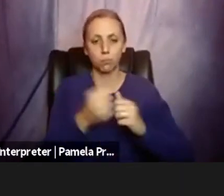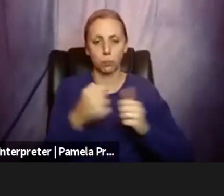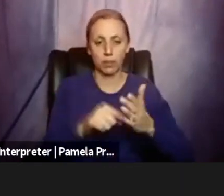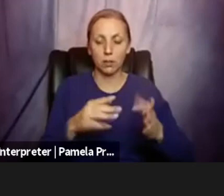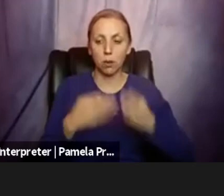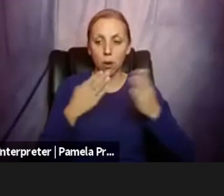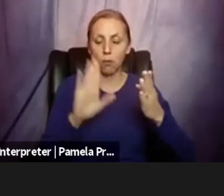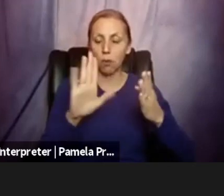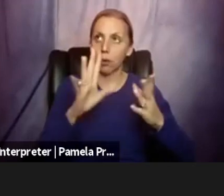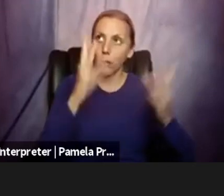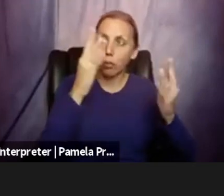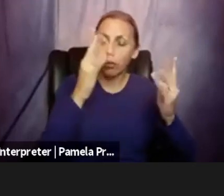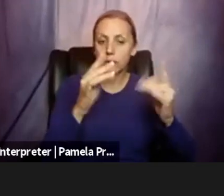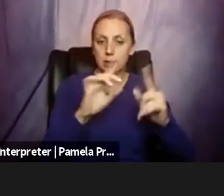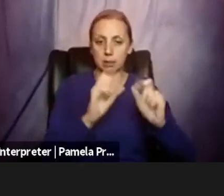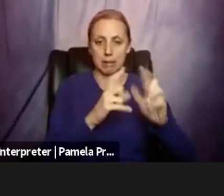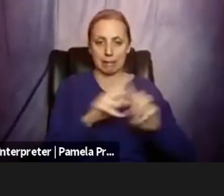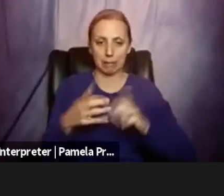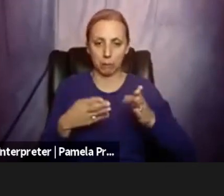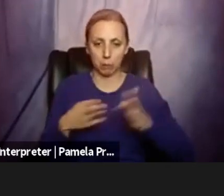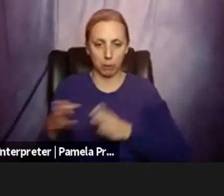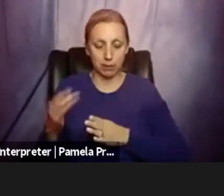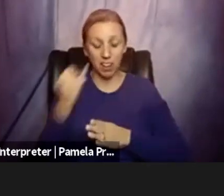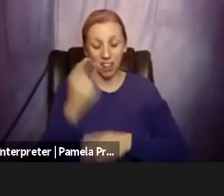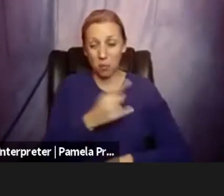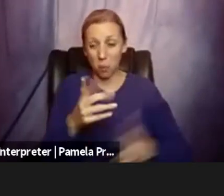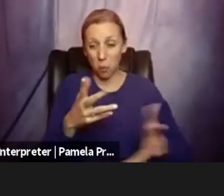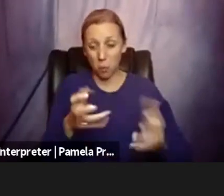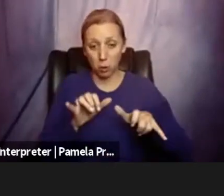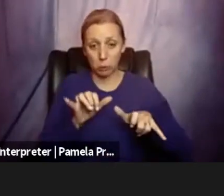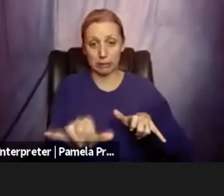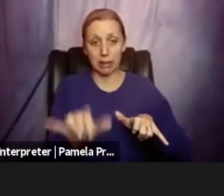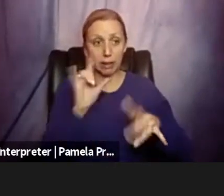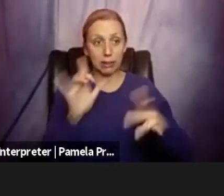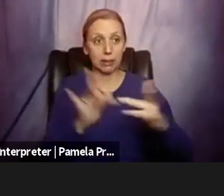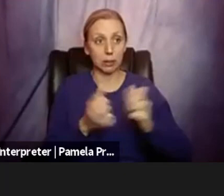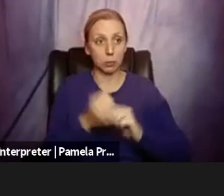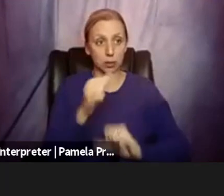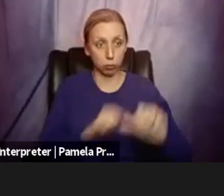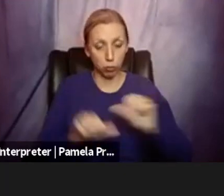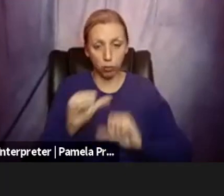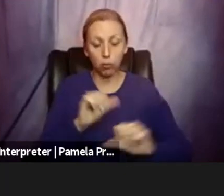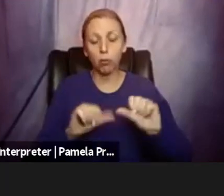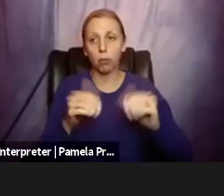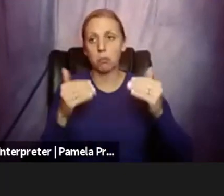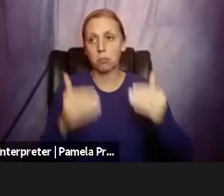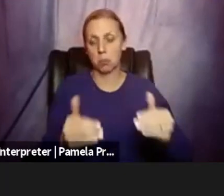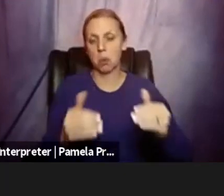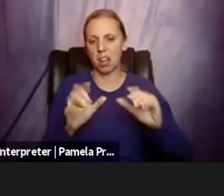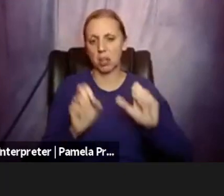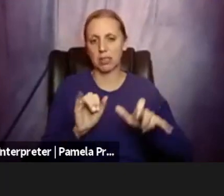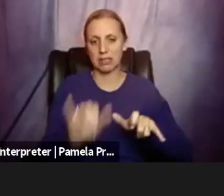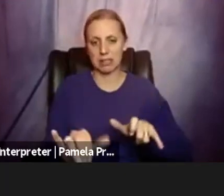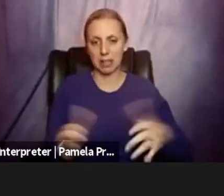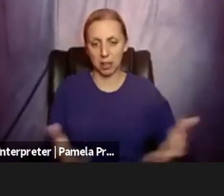ways. If you would like to stay on to connect with one another, feel free to stick around. We will keep